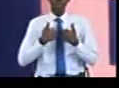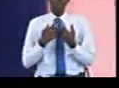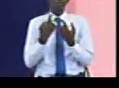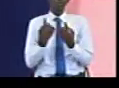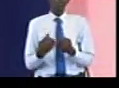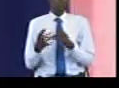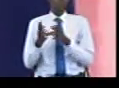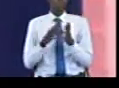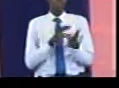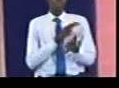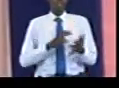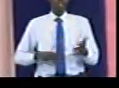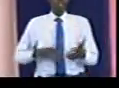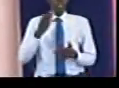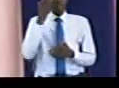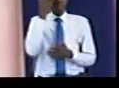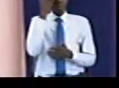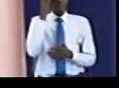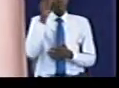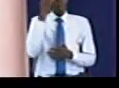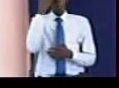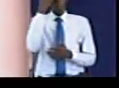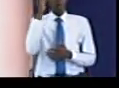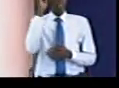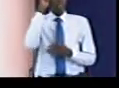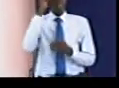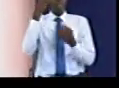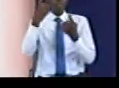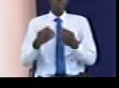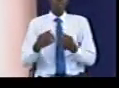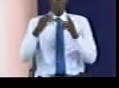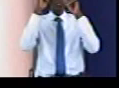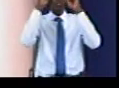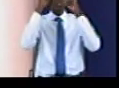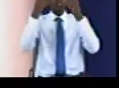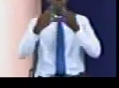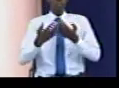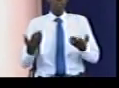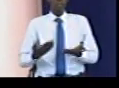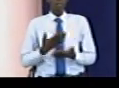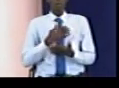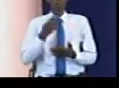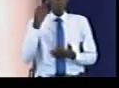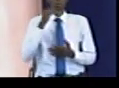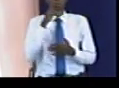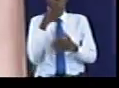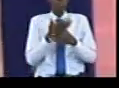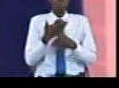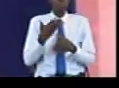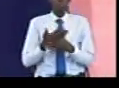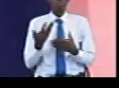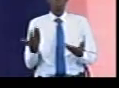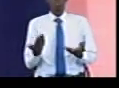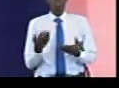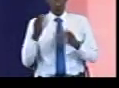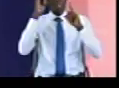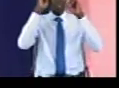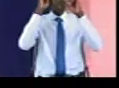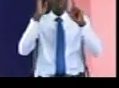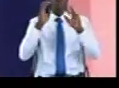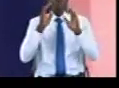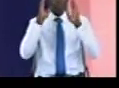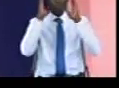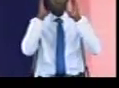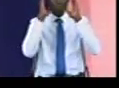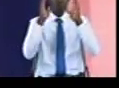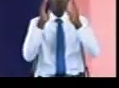Christ knew why he came. He came here and was not distracted. He was not diverted. He went on